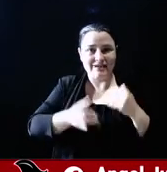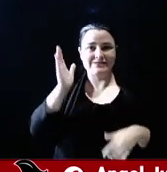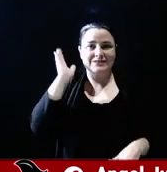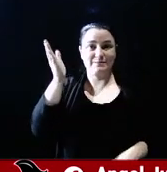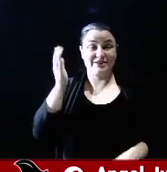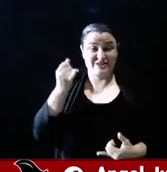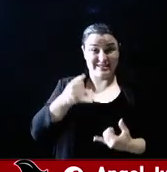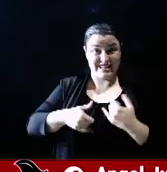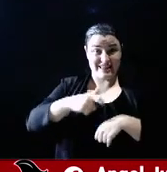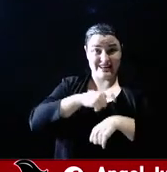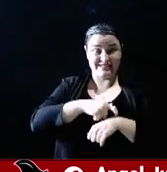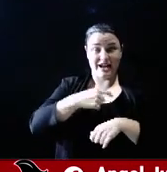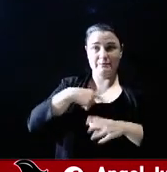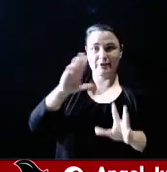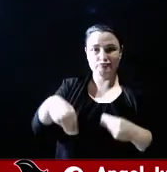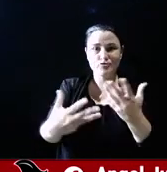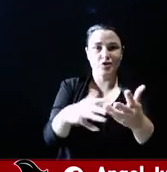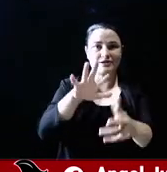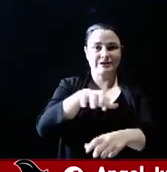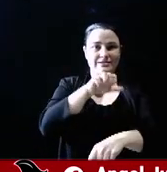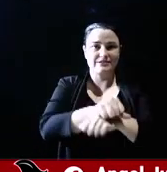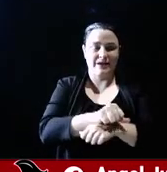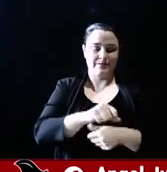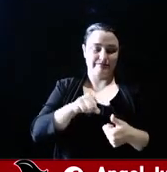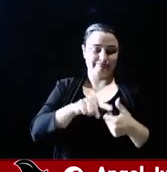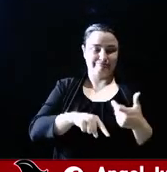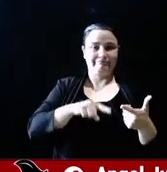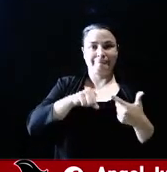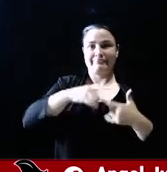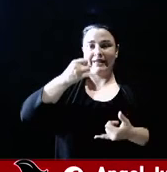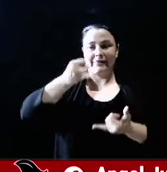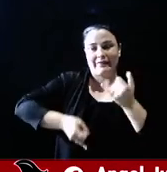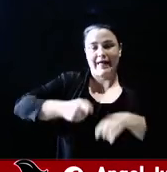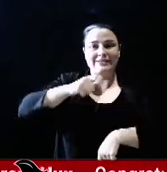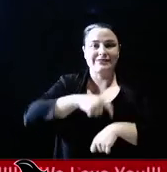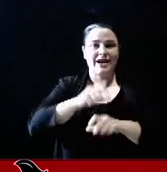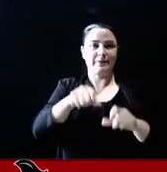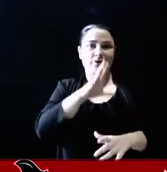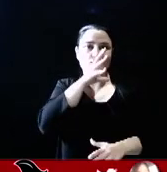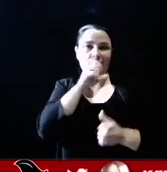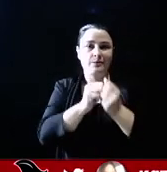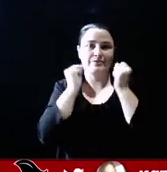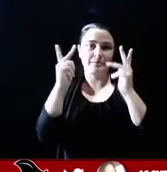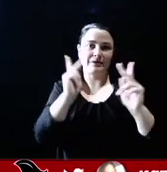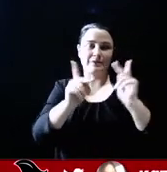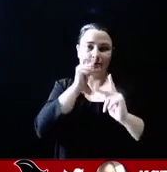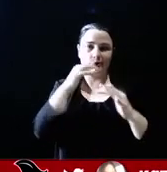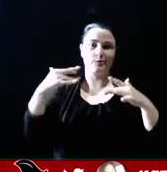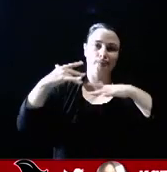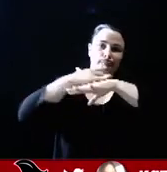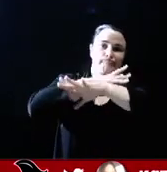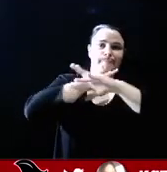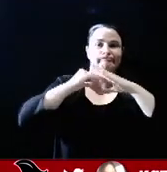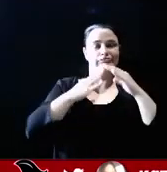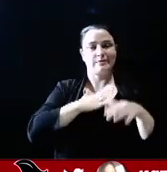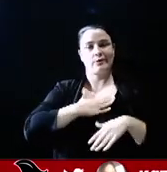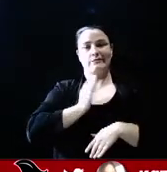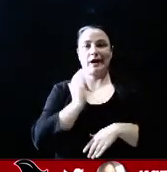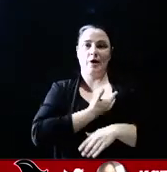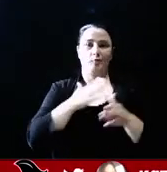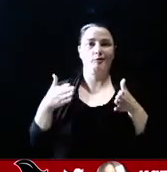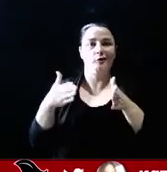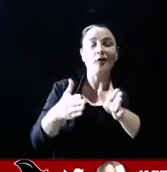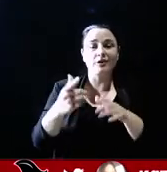I turned in an assignment, the last time I will be able to talk to the many people that fill the halls of Goose Creek Memorial, and the last chance I have to